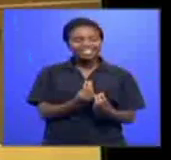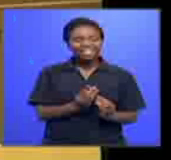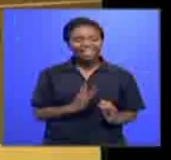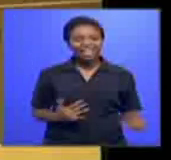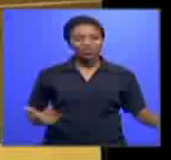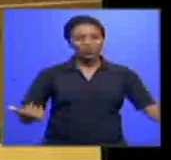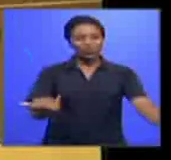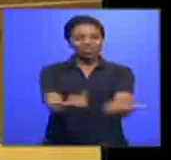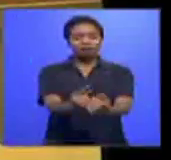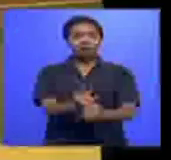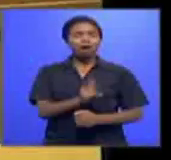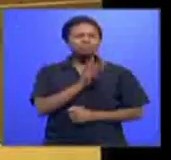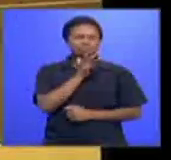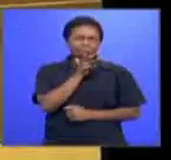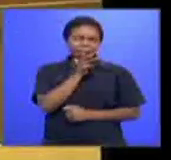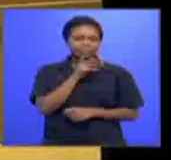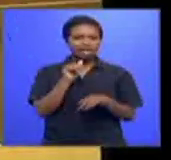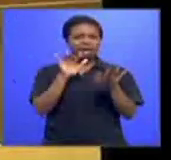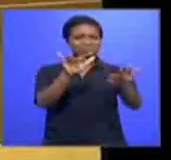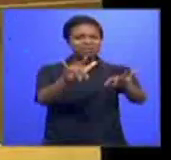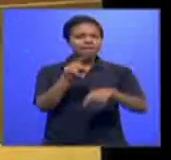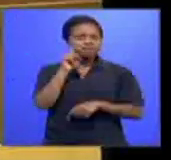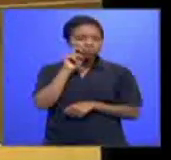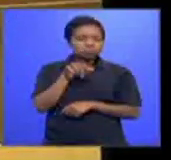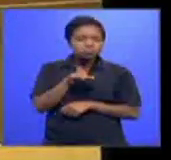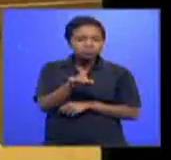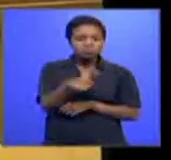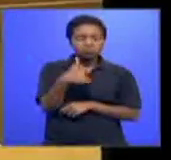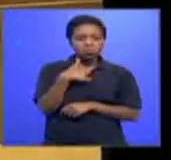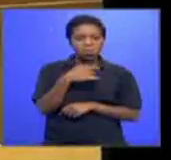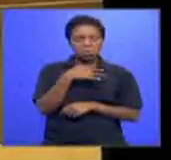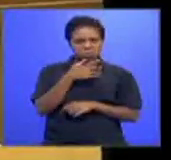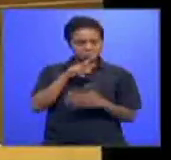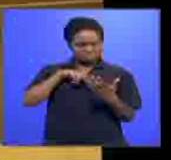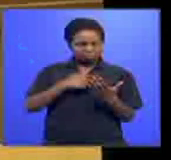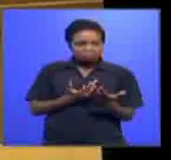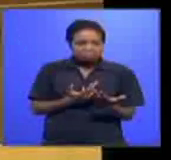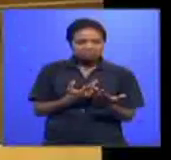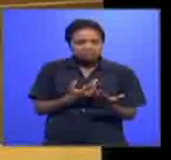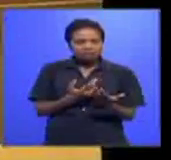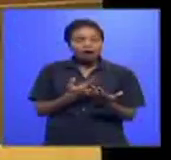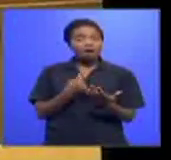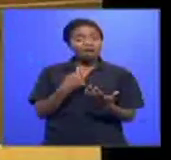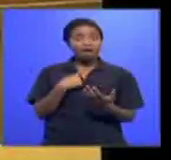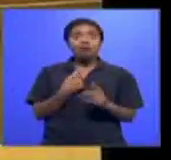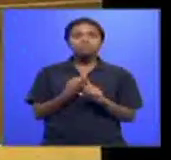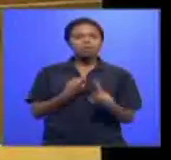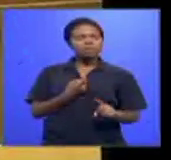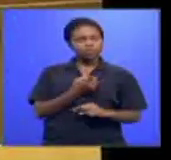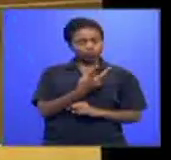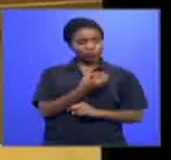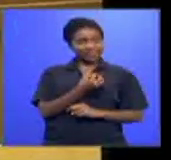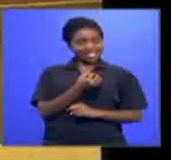has reached more than 2.2 million people between 2008 and